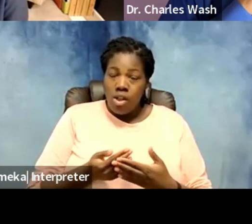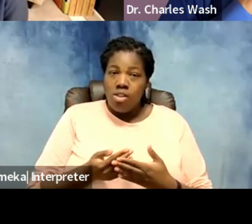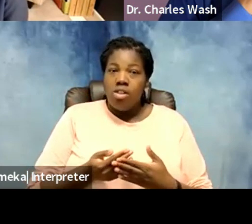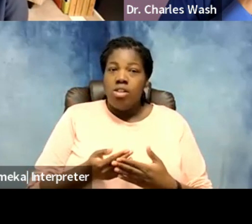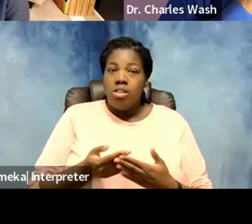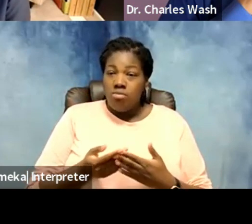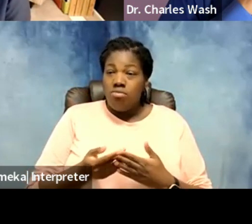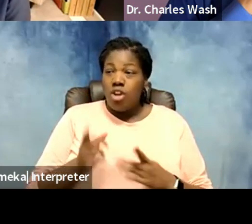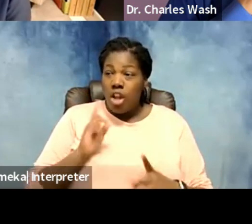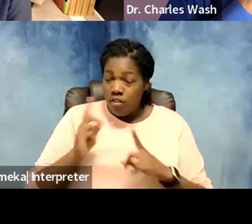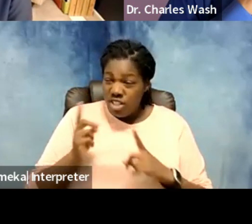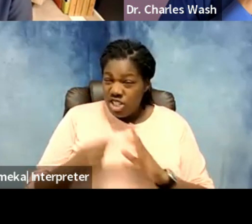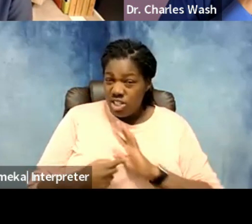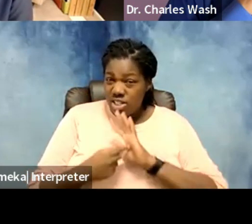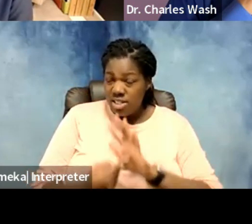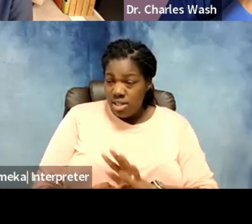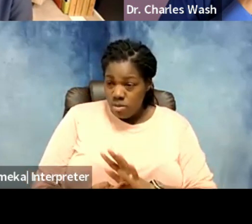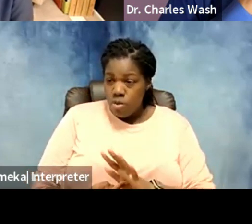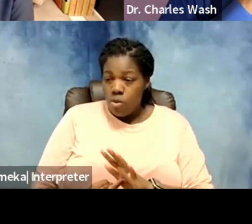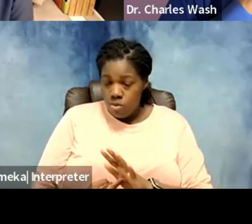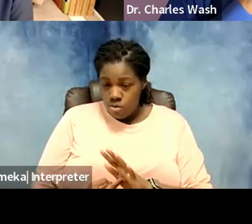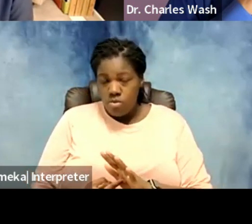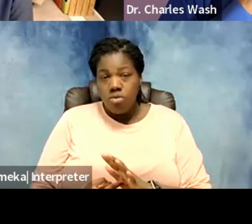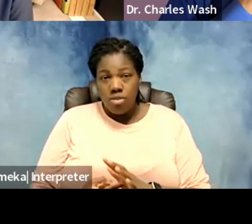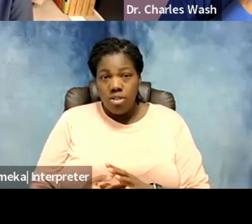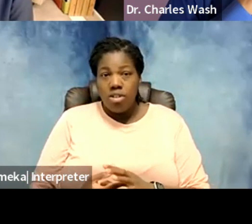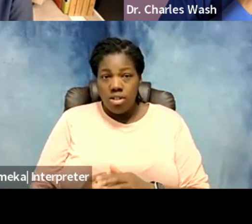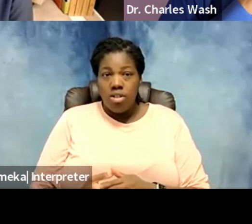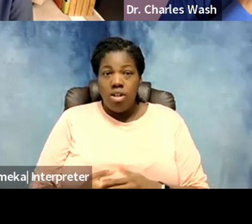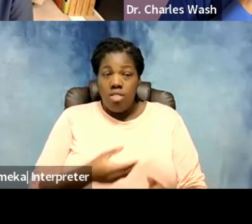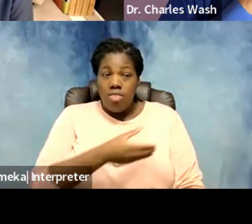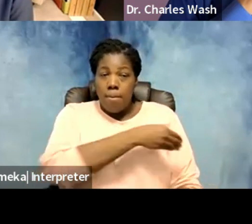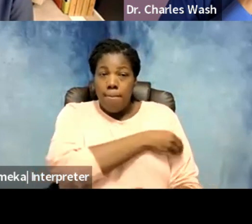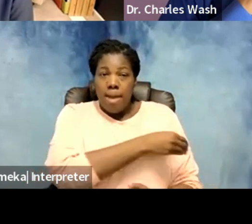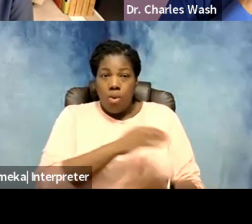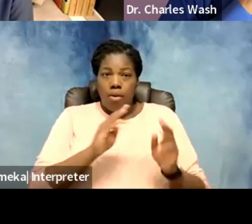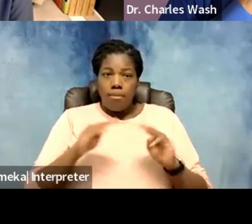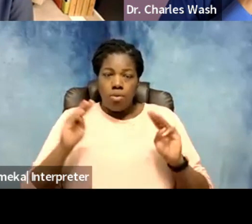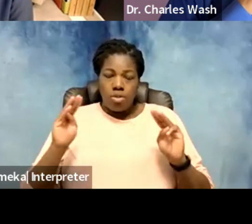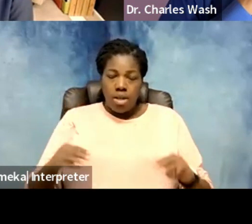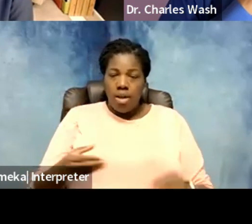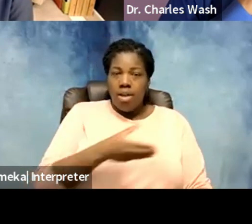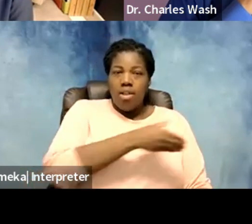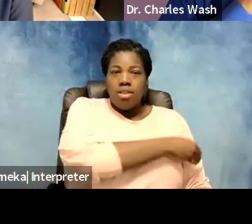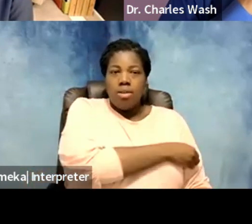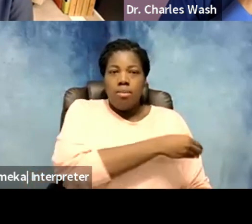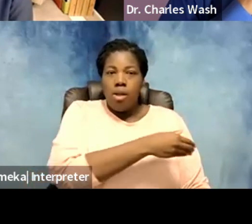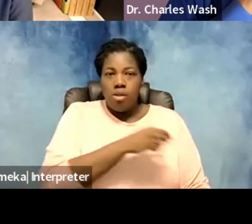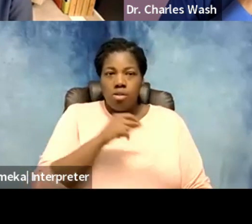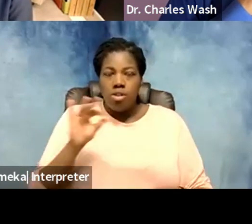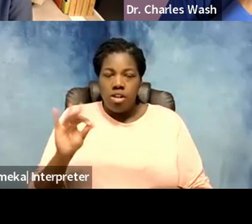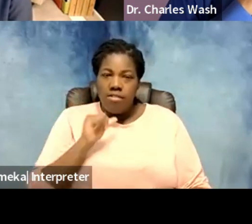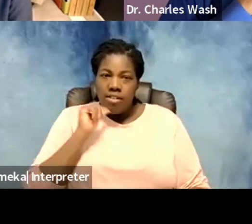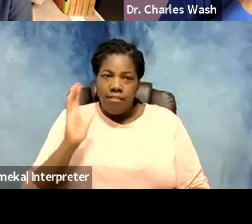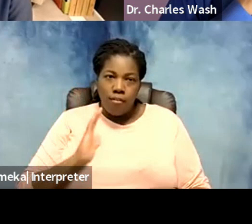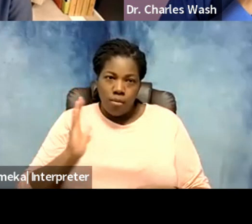conversation and example to that, you know, the power, right? The power of museums, the power of informal